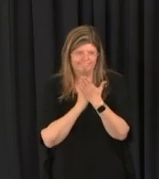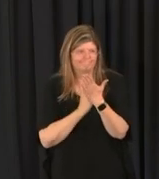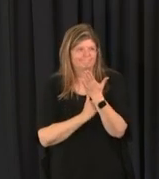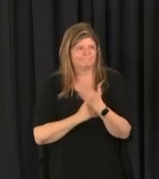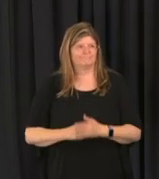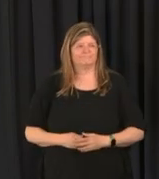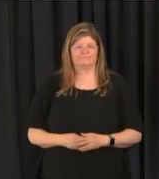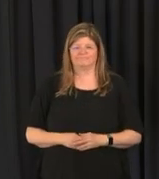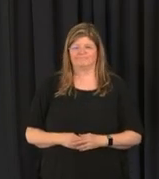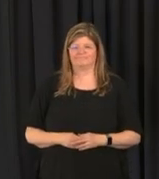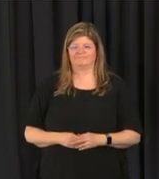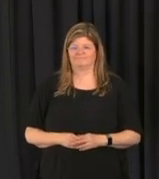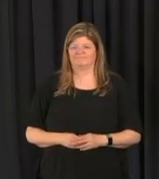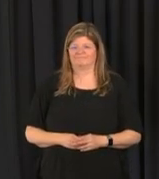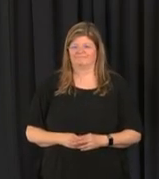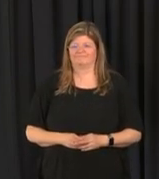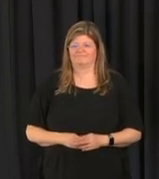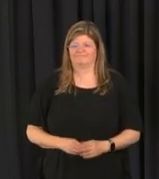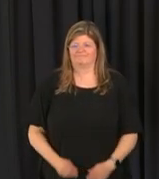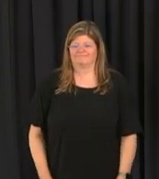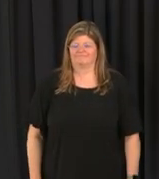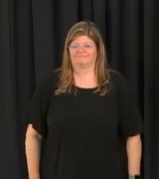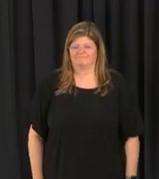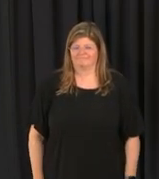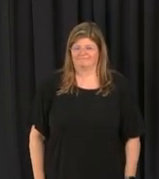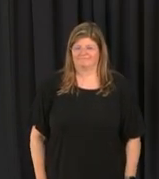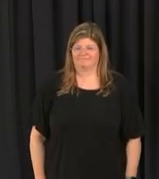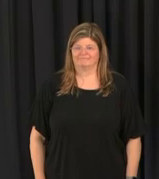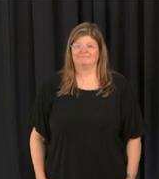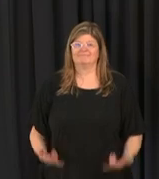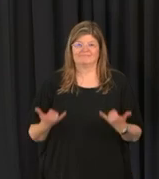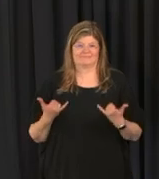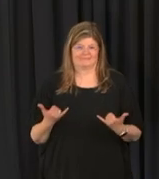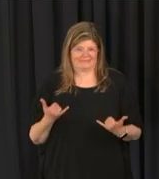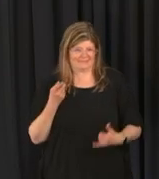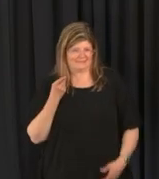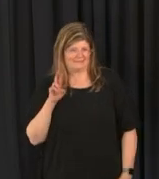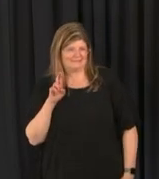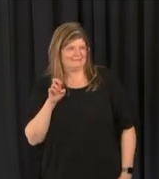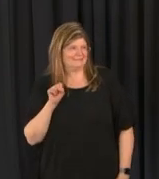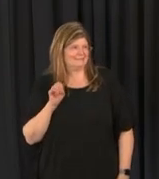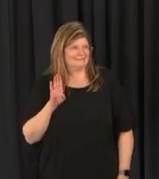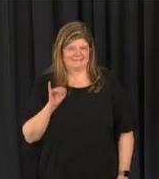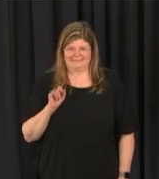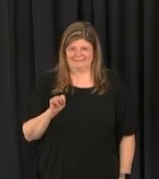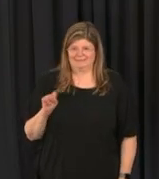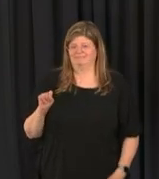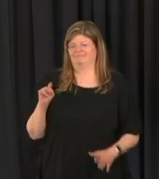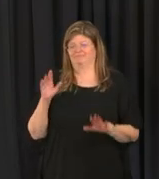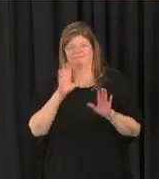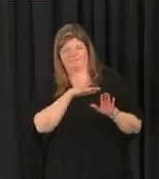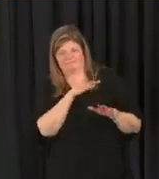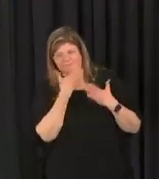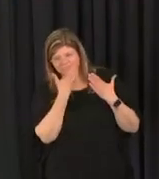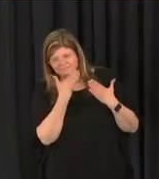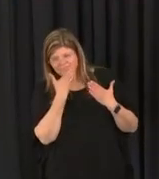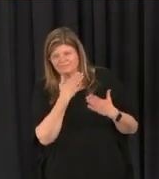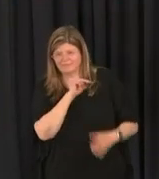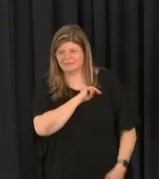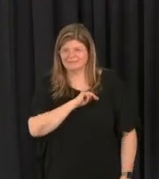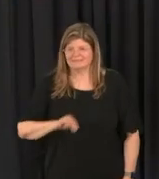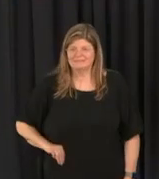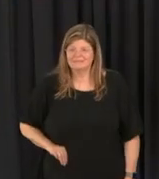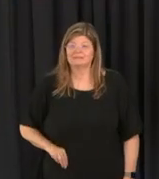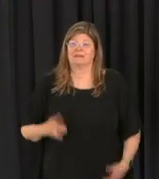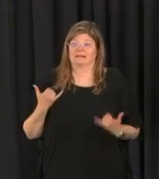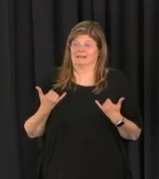week. And I'll leave it at that and turn to Dr. Nesbitt. Thank you, Madam Mayor. So